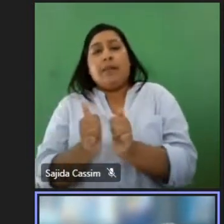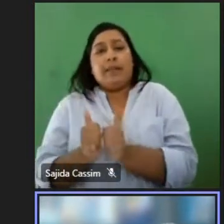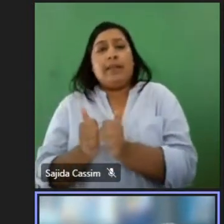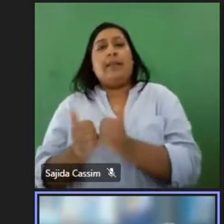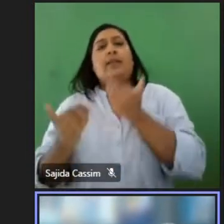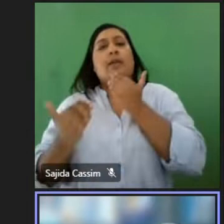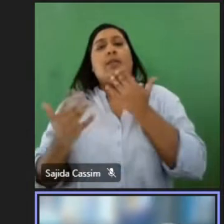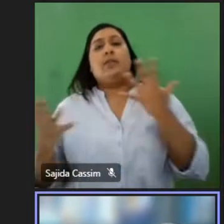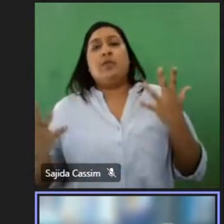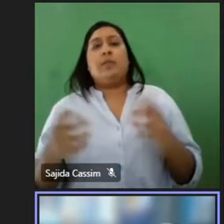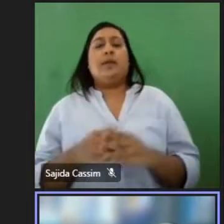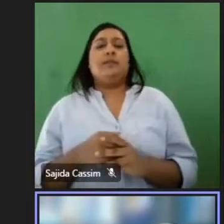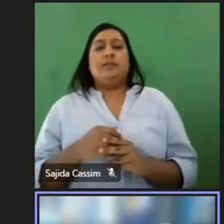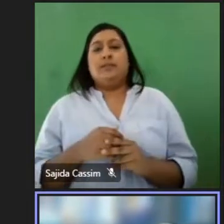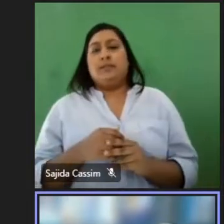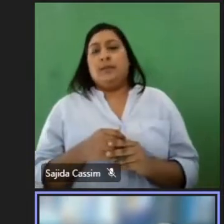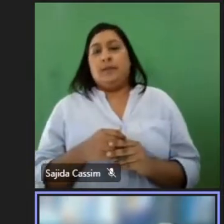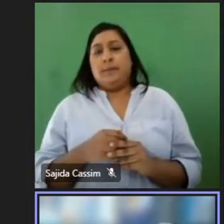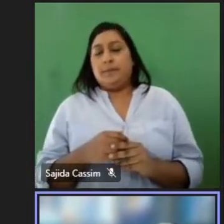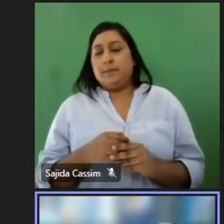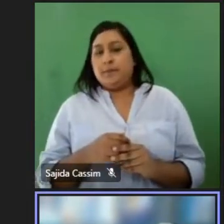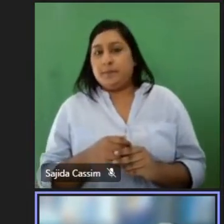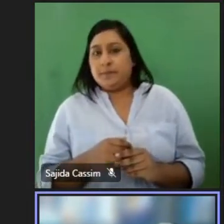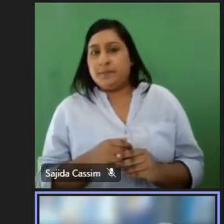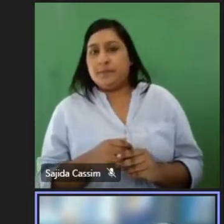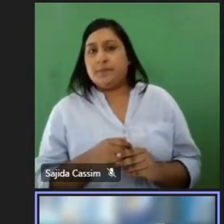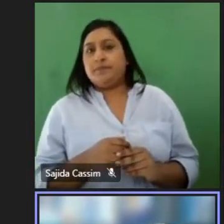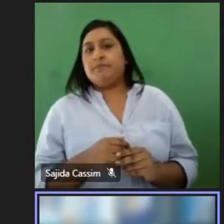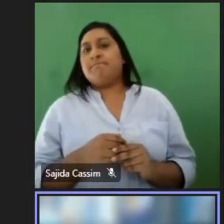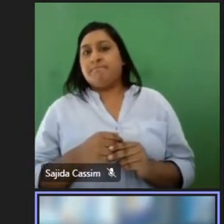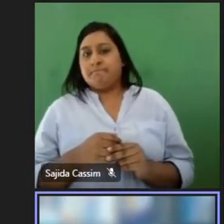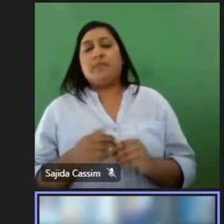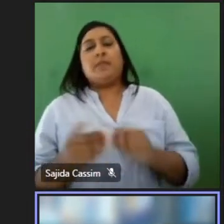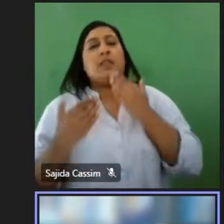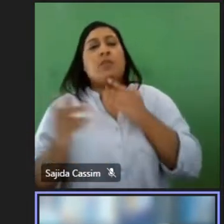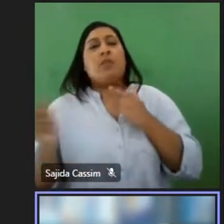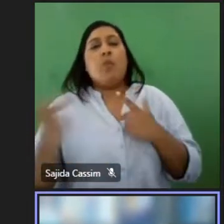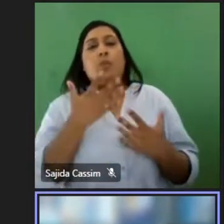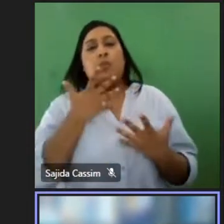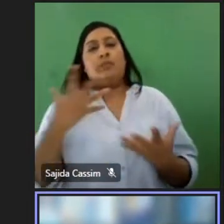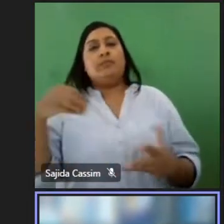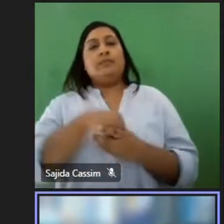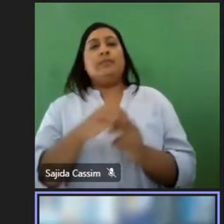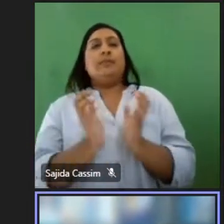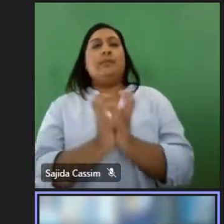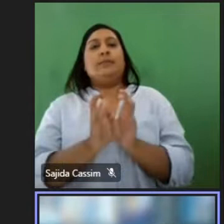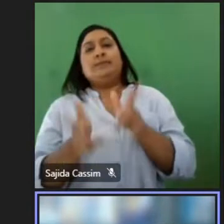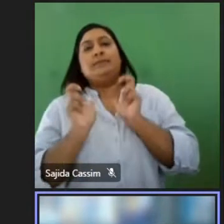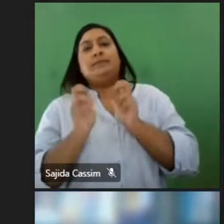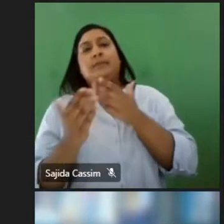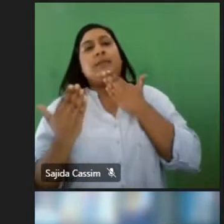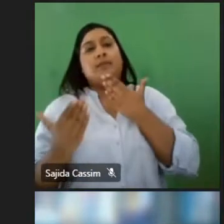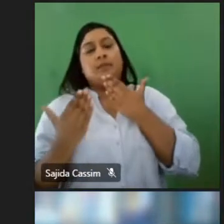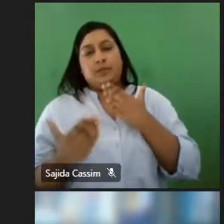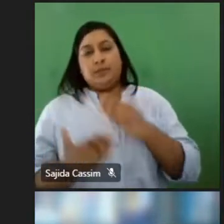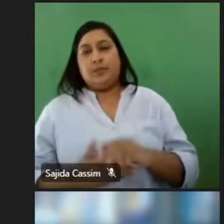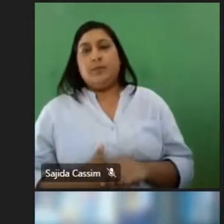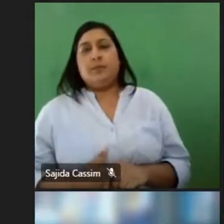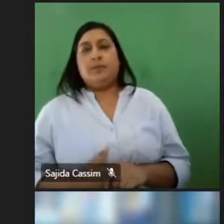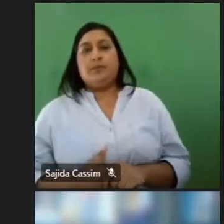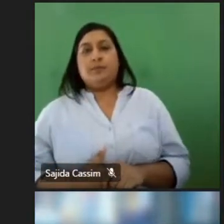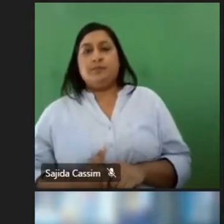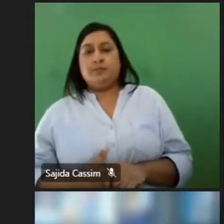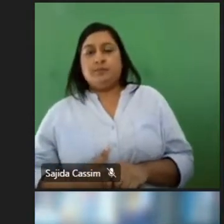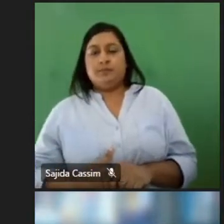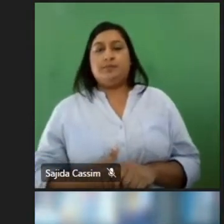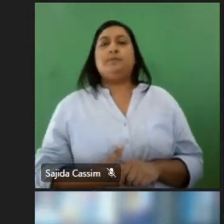with us, and to the funders, and to everybody for attending. Thank you. Thank you so much,